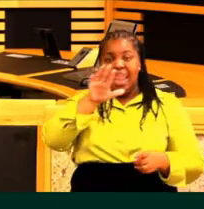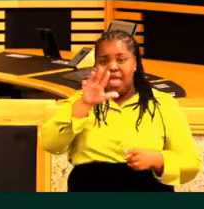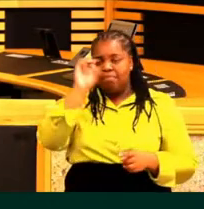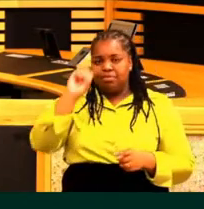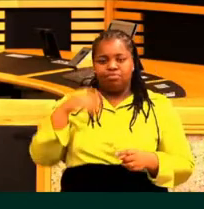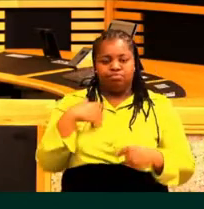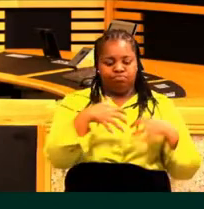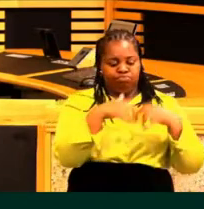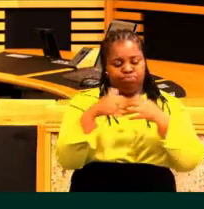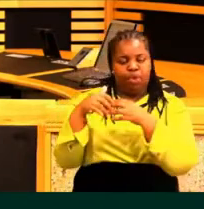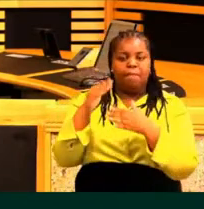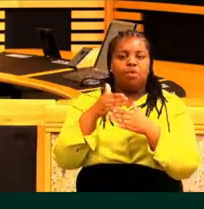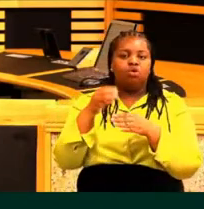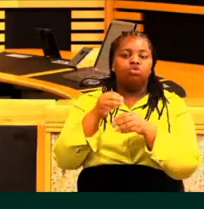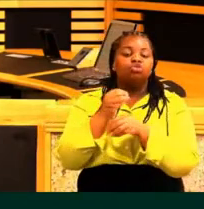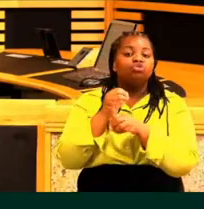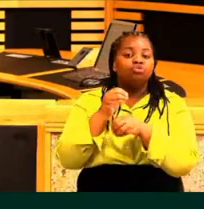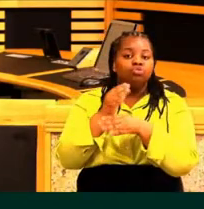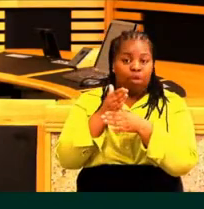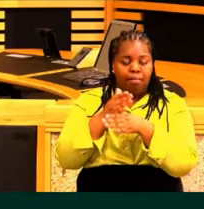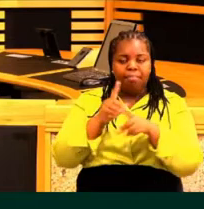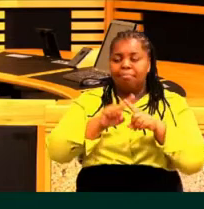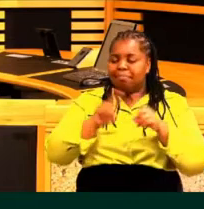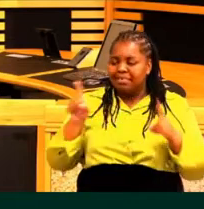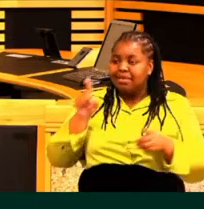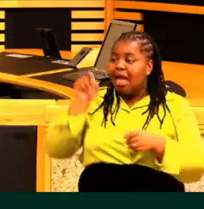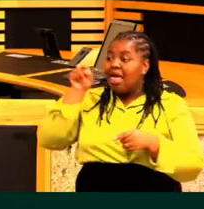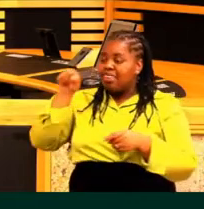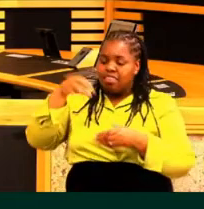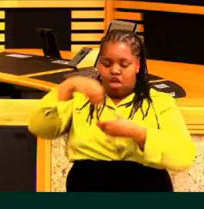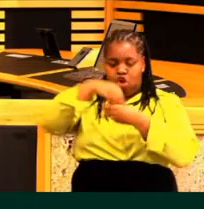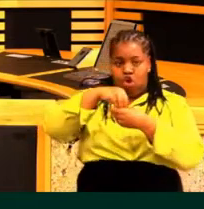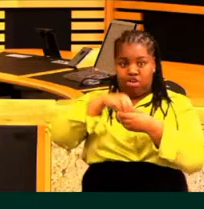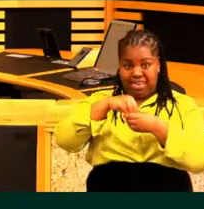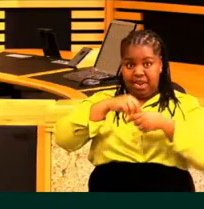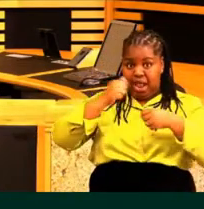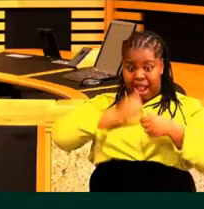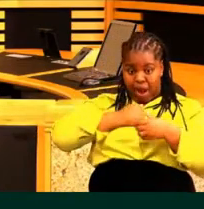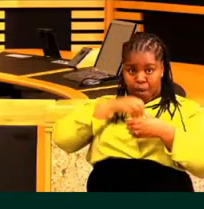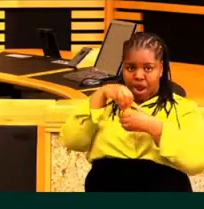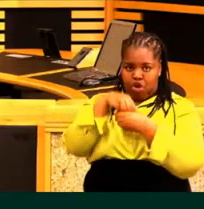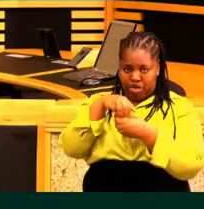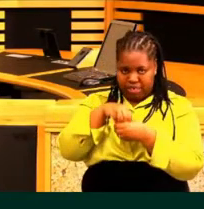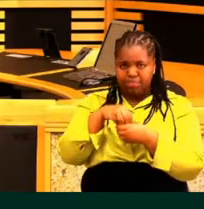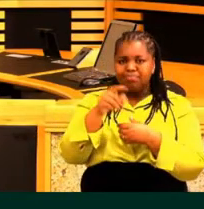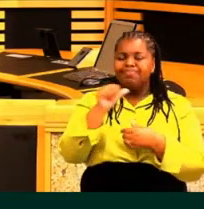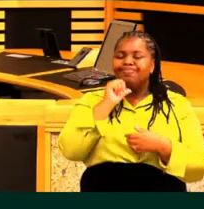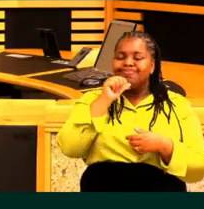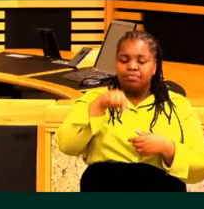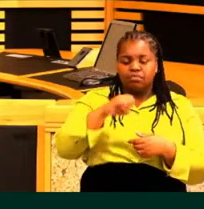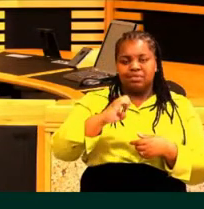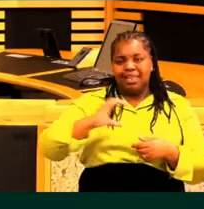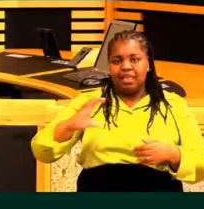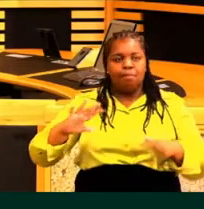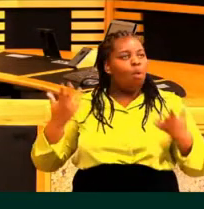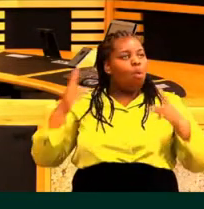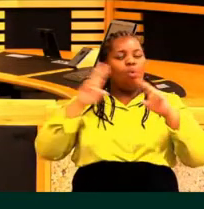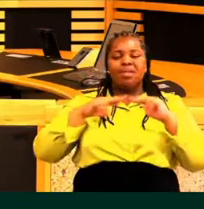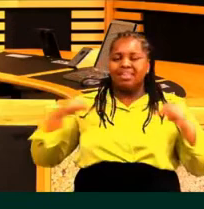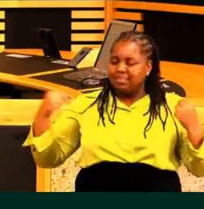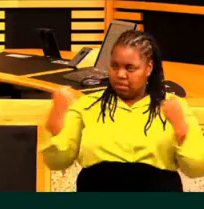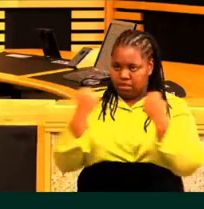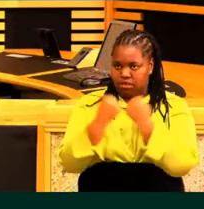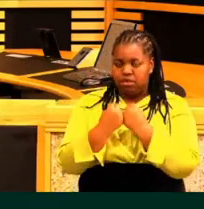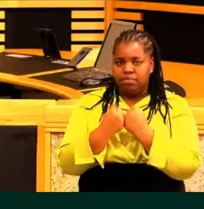job creation however in the context of the in our context whether in the Eastern Capo nationally